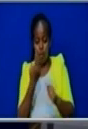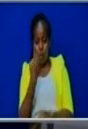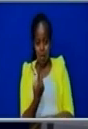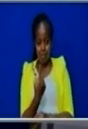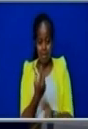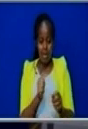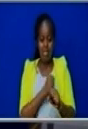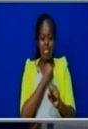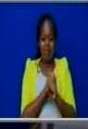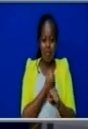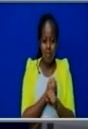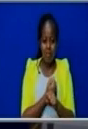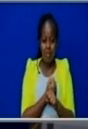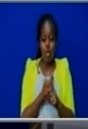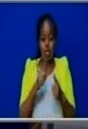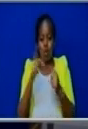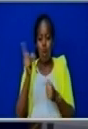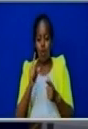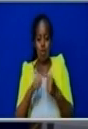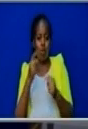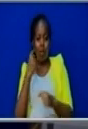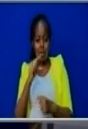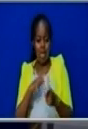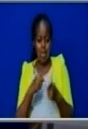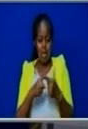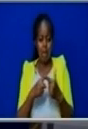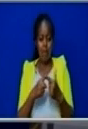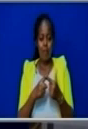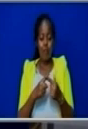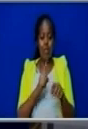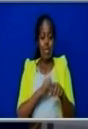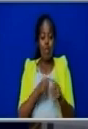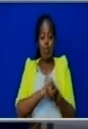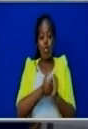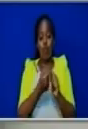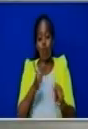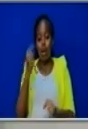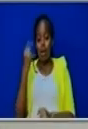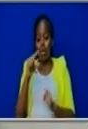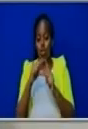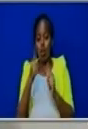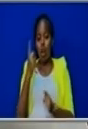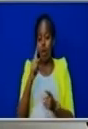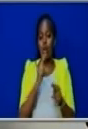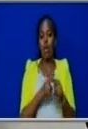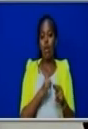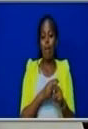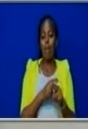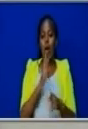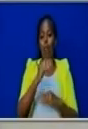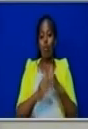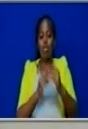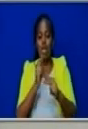into liquid. Liquid Uh-huh. into- Through what process? through the process we called from gas to liquid. We call it